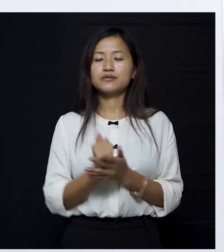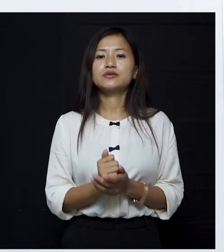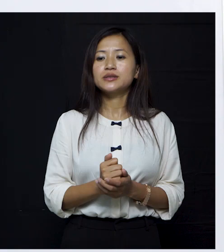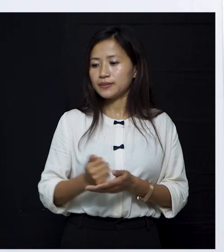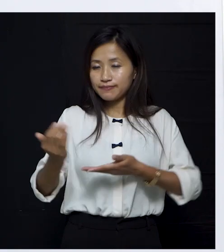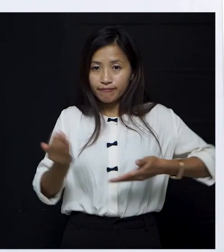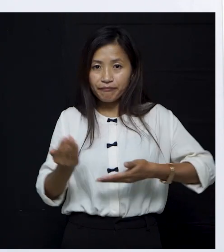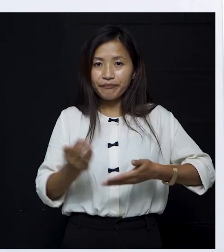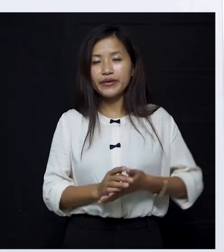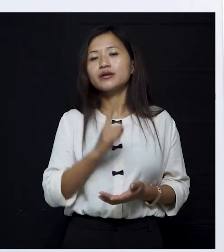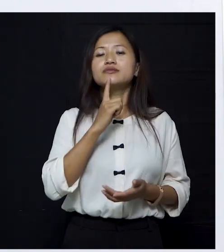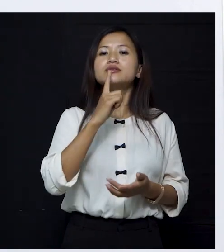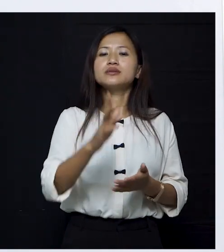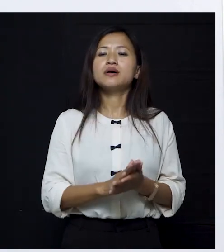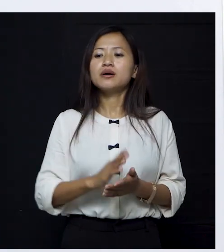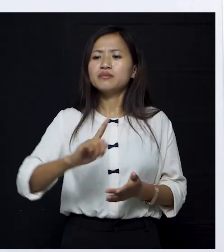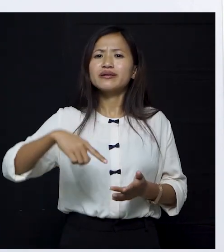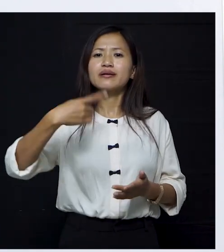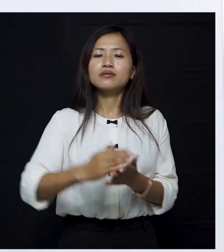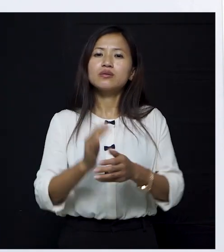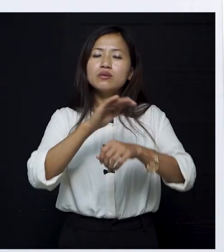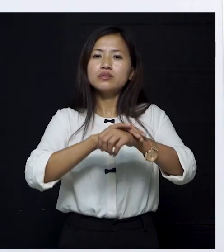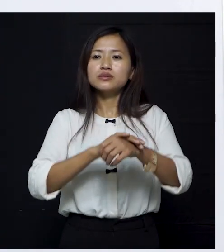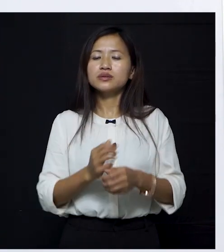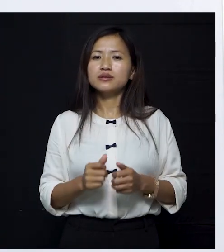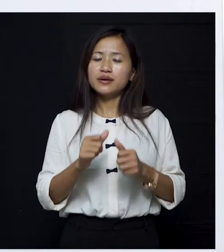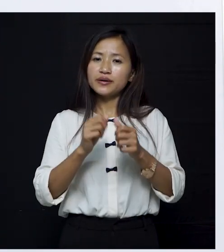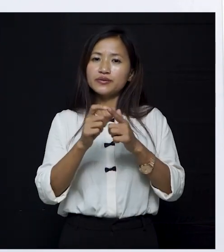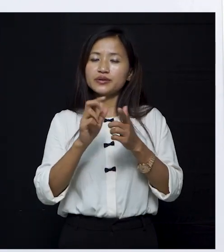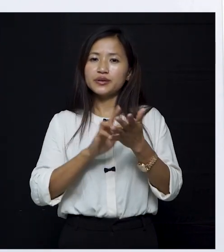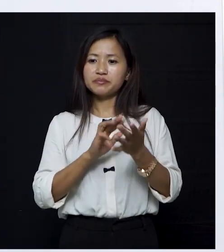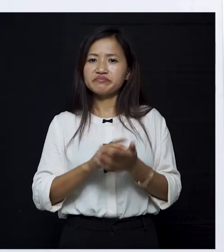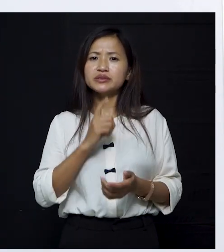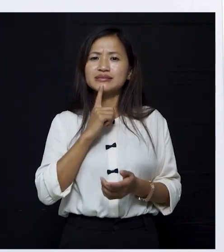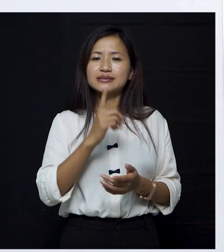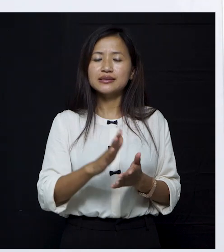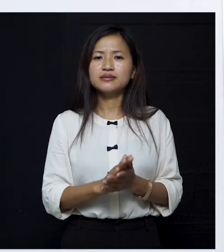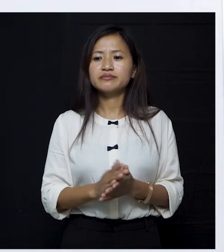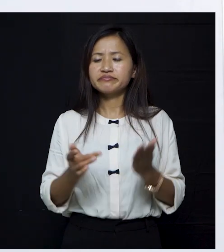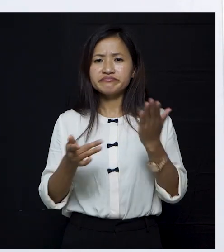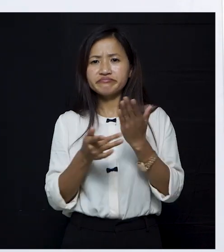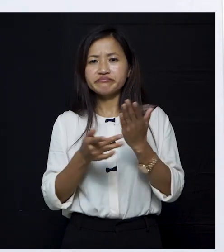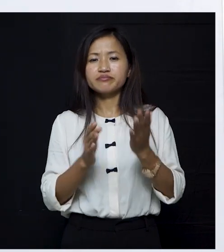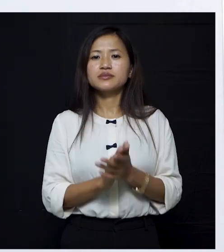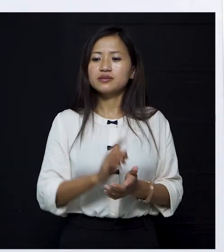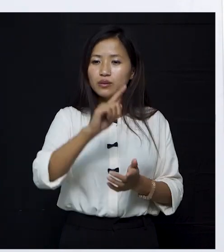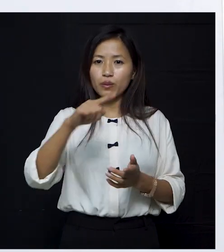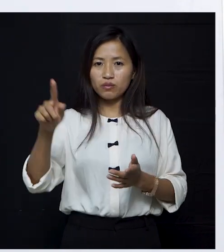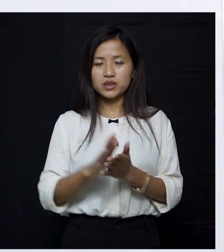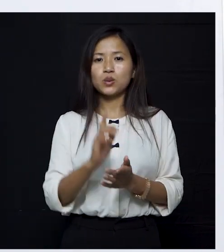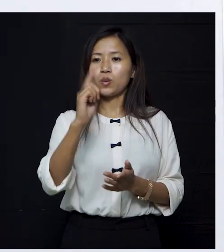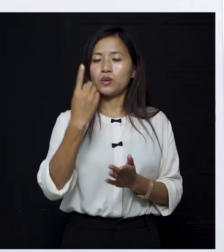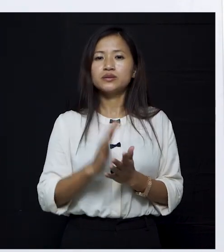what they gave the information. But later on, they have to admit that that was not technically, it was not the right one, okay?